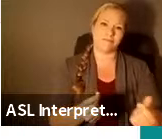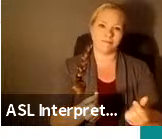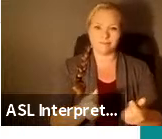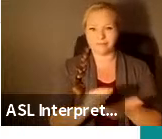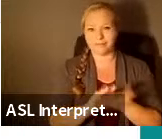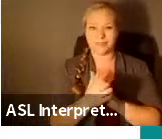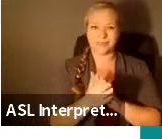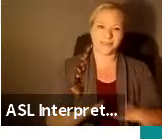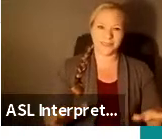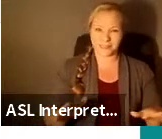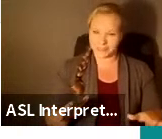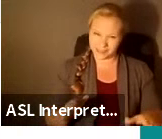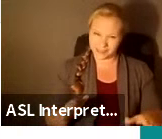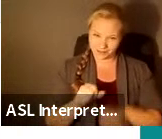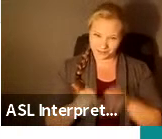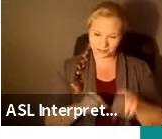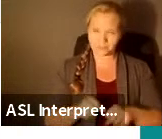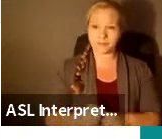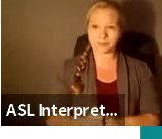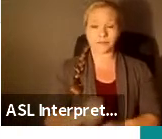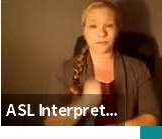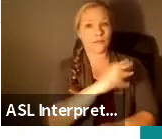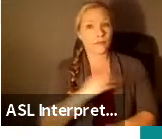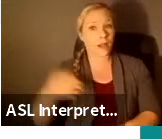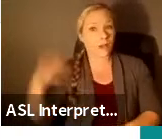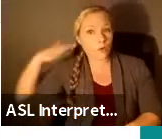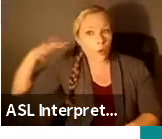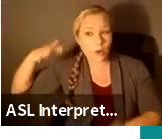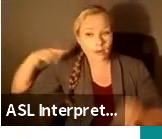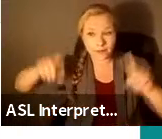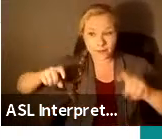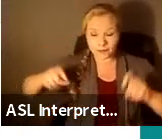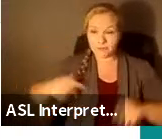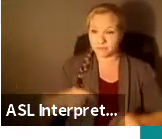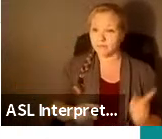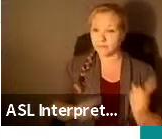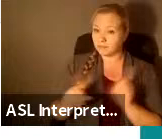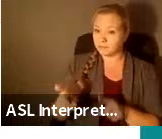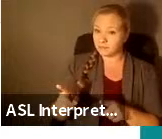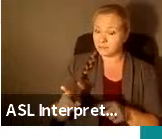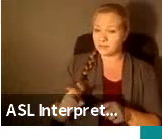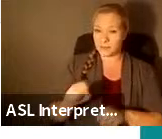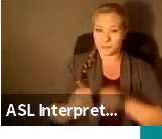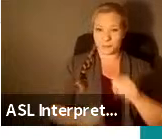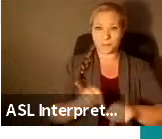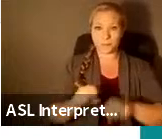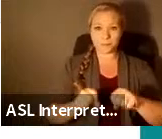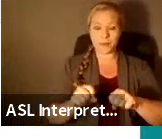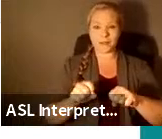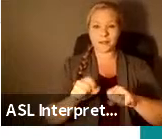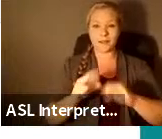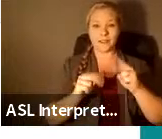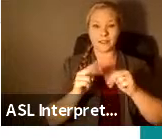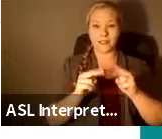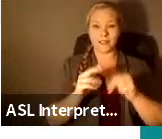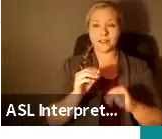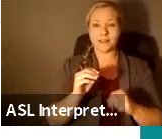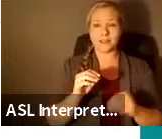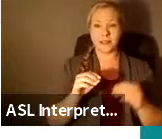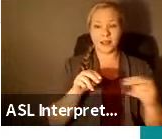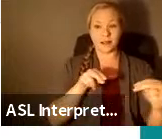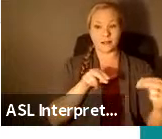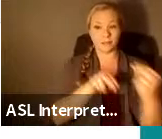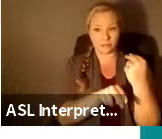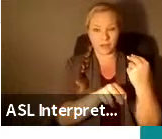and did some noise tests of bridges, of bicycle and pedestrian facilities at grade with the bridge structure and below